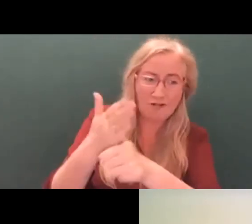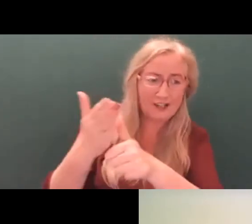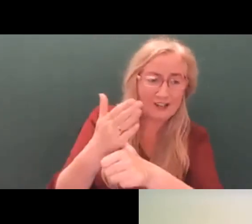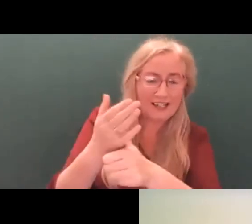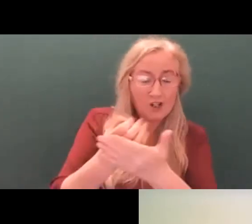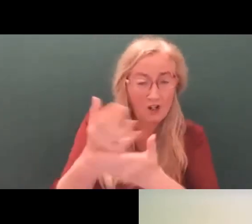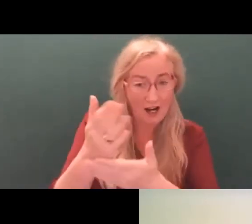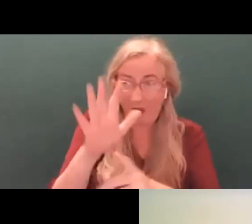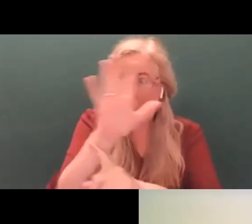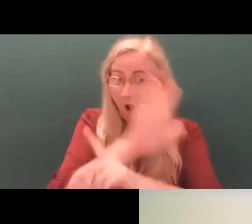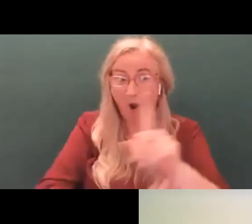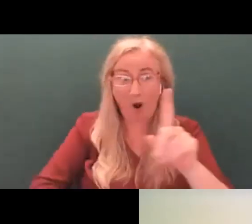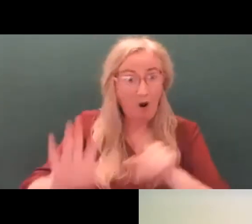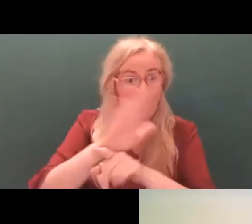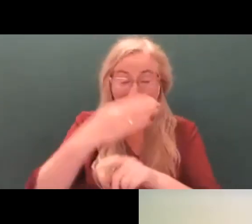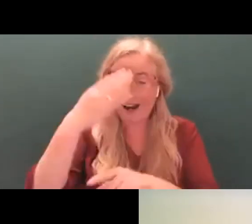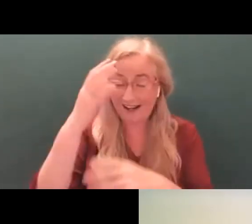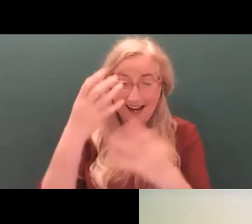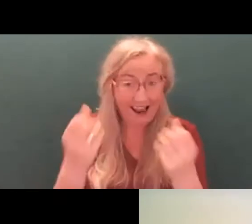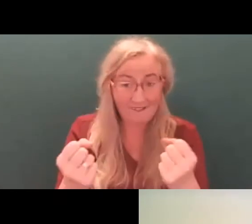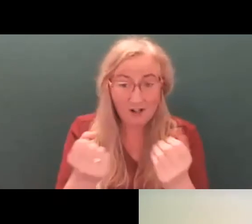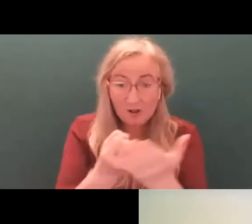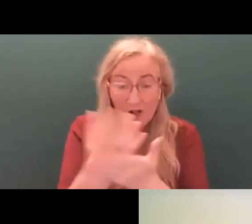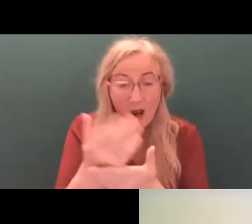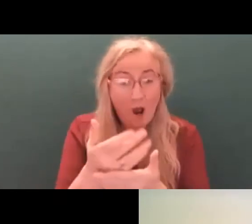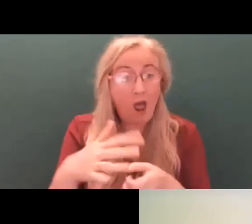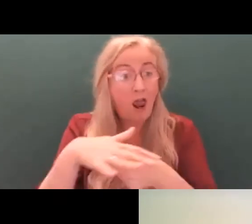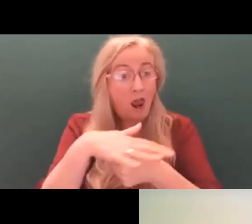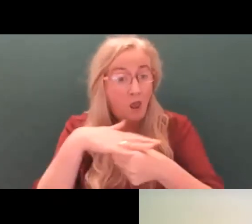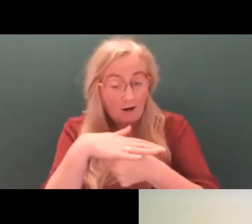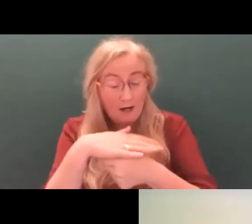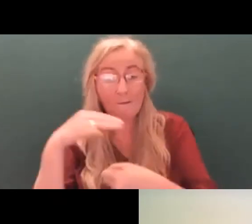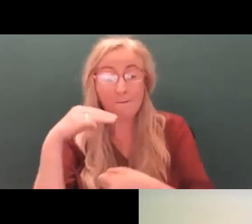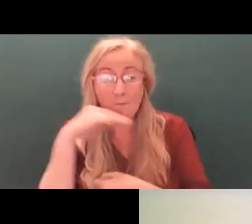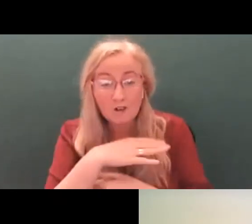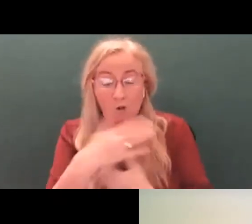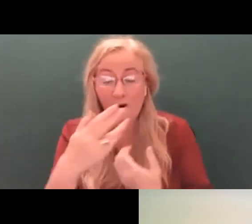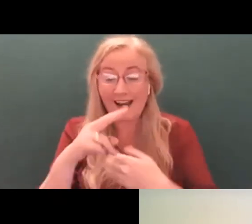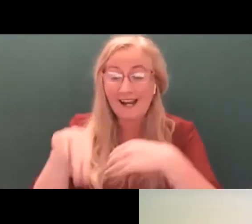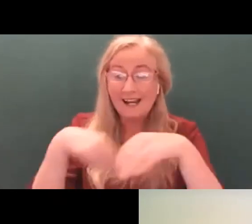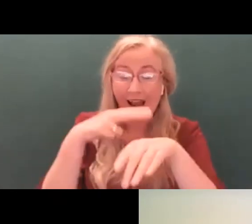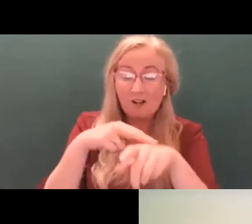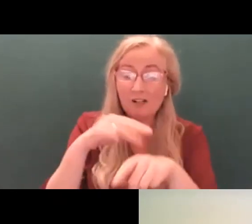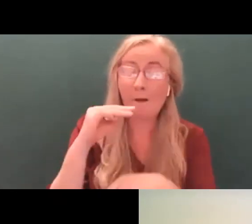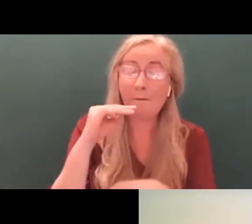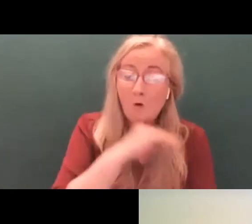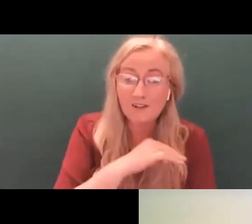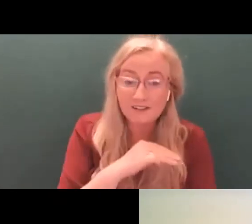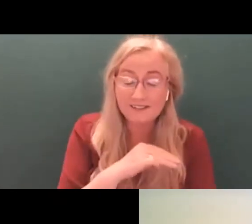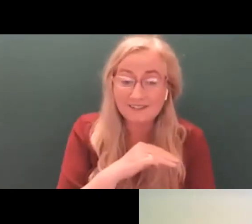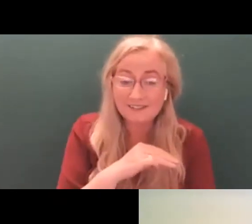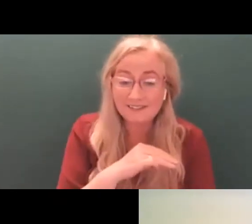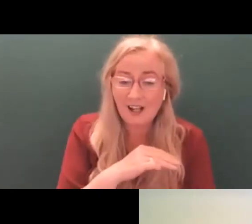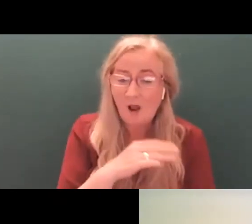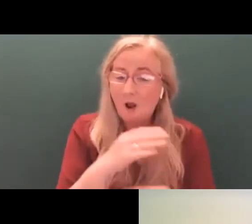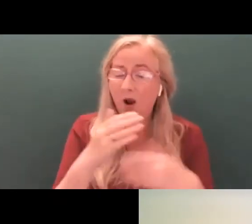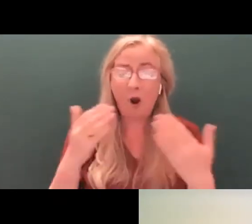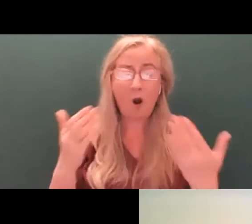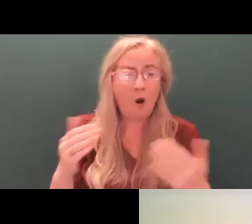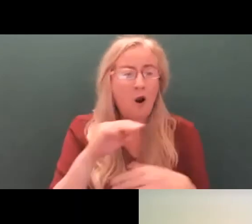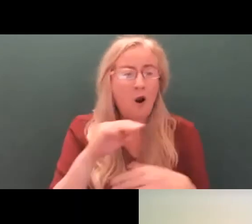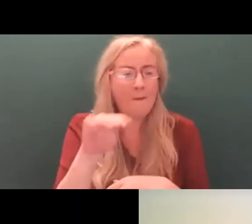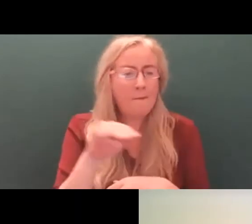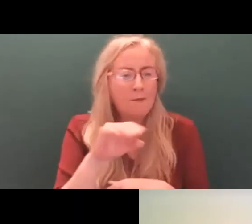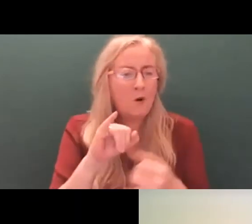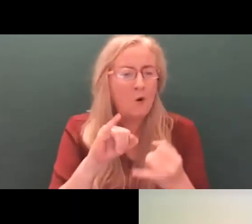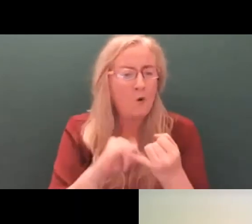and there are people like that all over the country, and they may have done something locally significant or nationally significant, you know, or even people who've even conserved